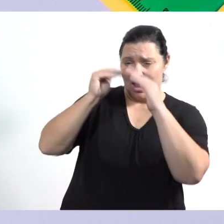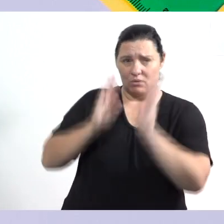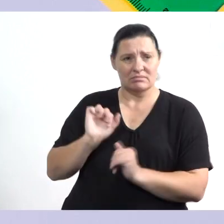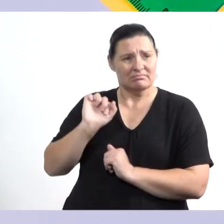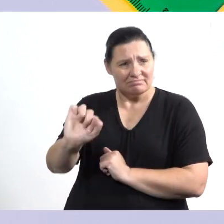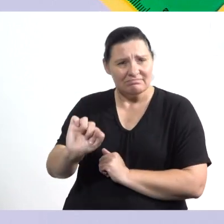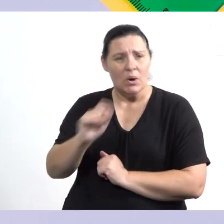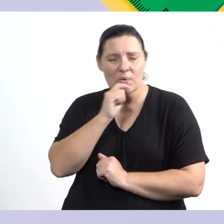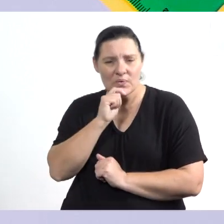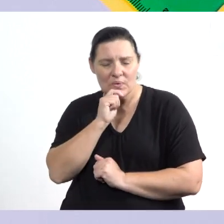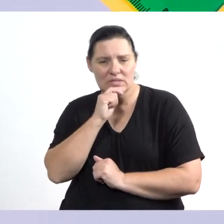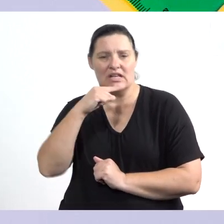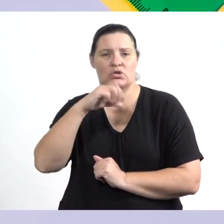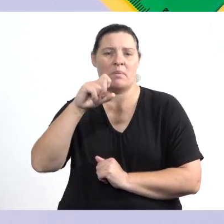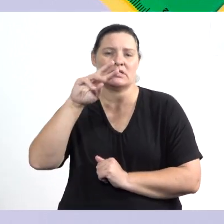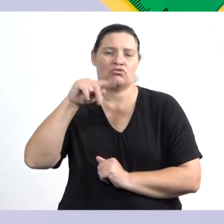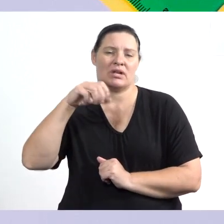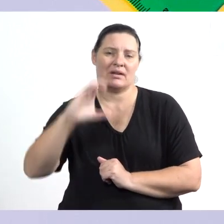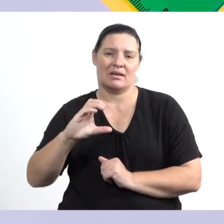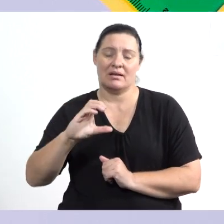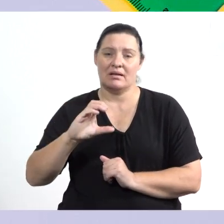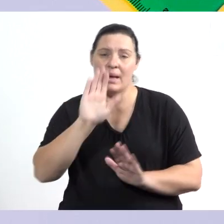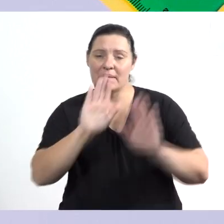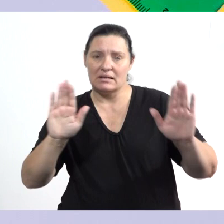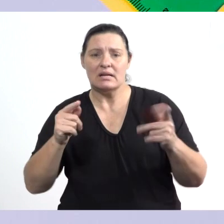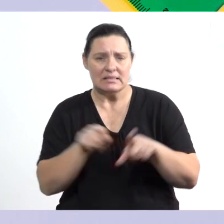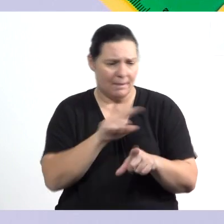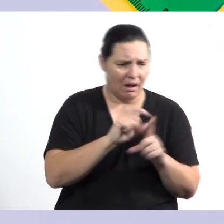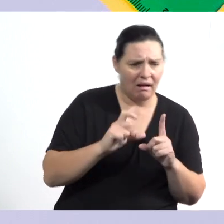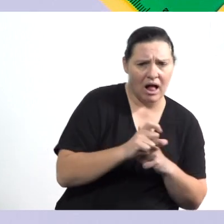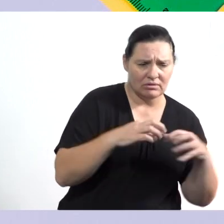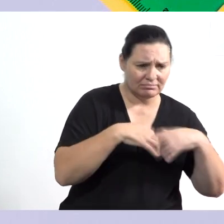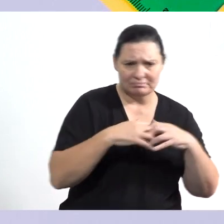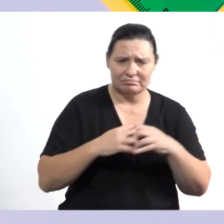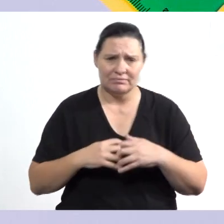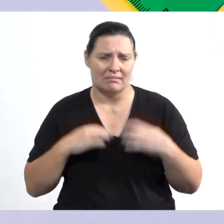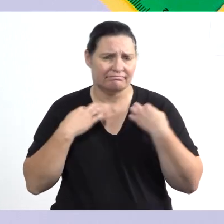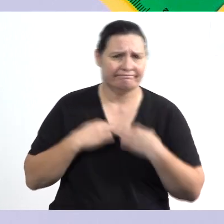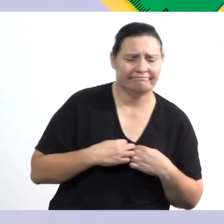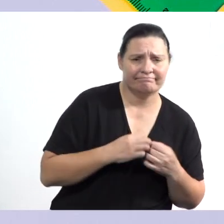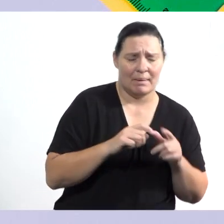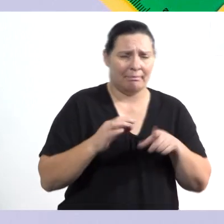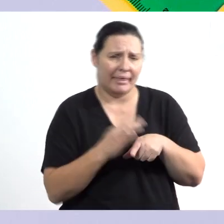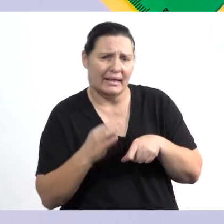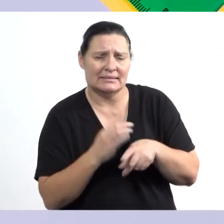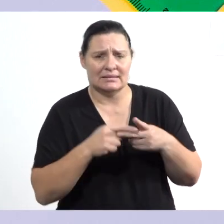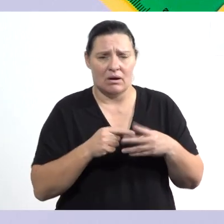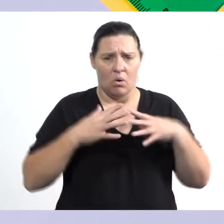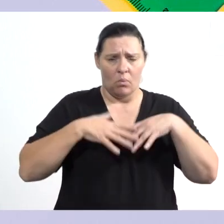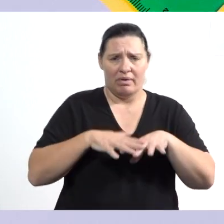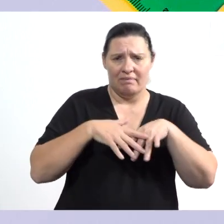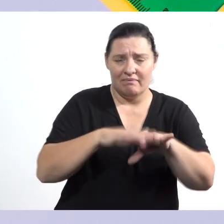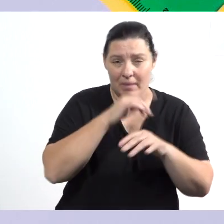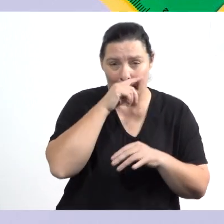geometric patterns. They also made several cultural artifacts using geometric shapes. Beading